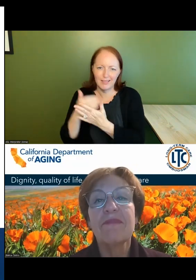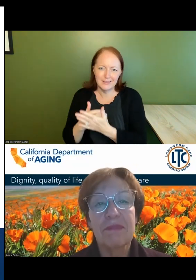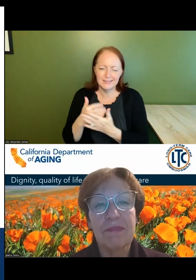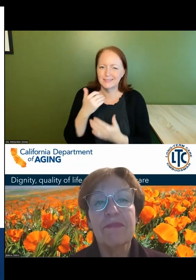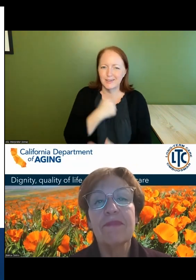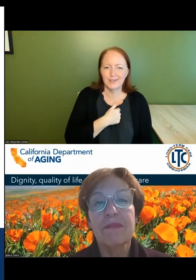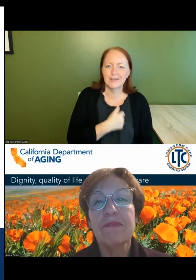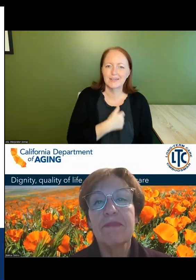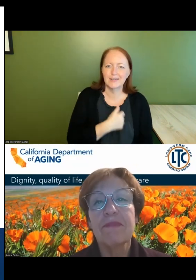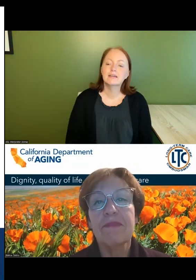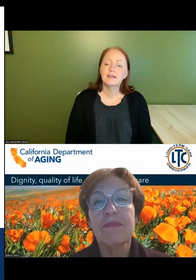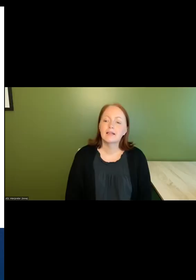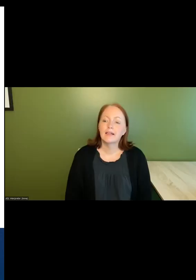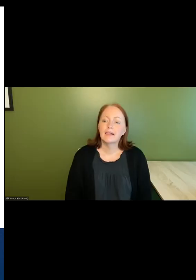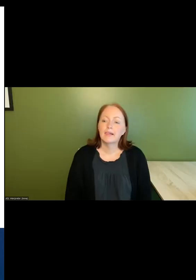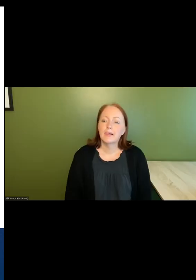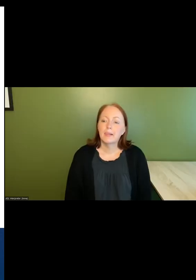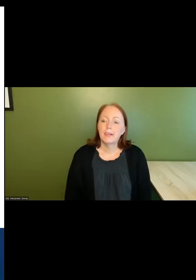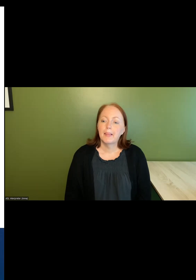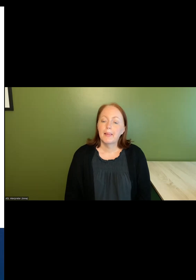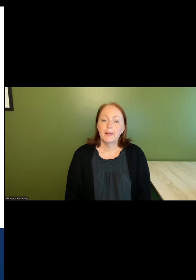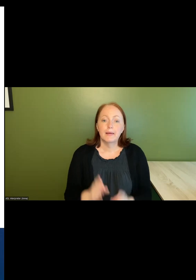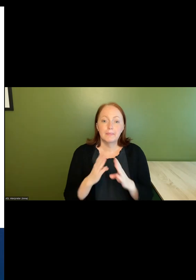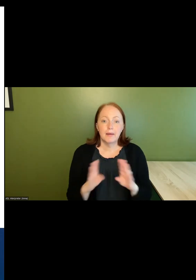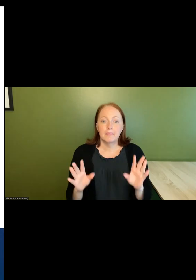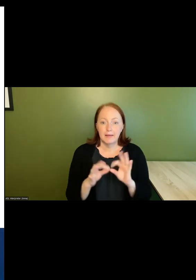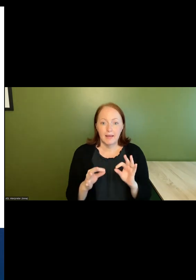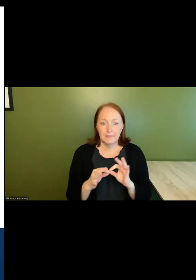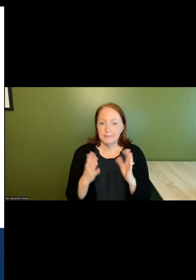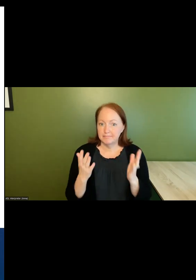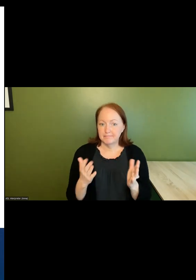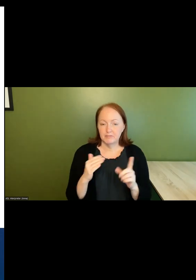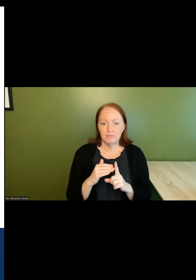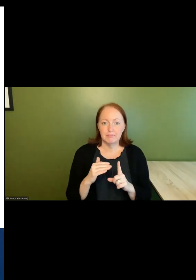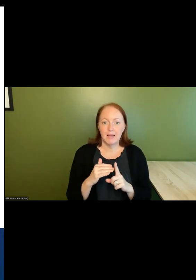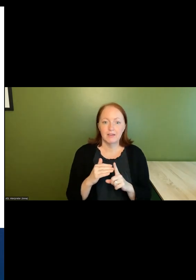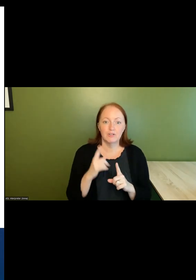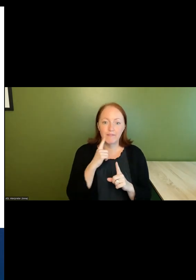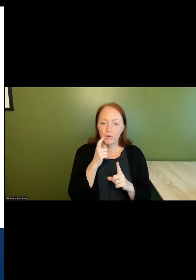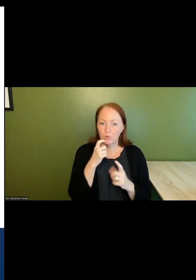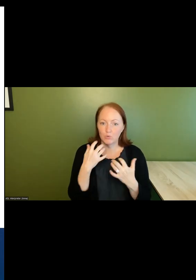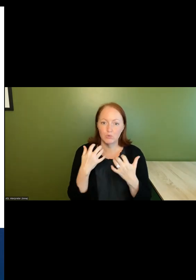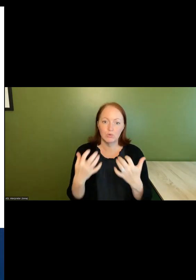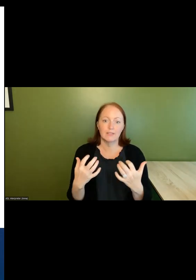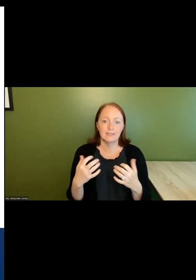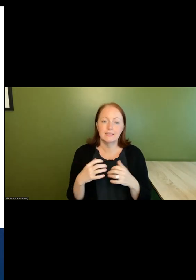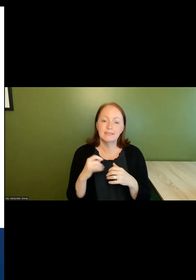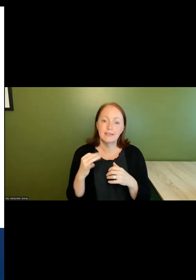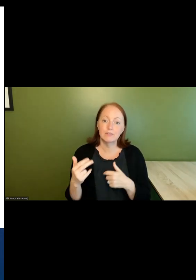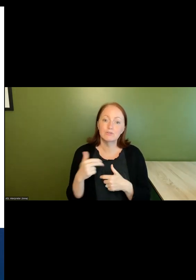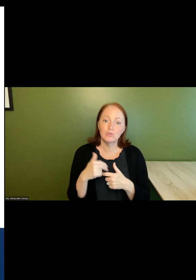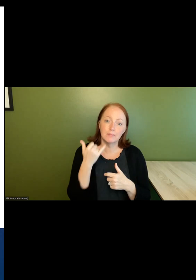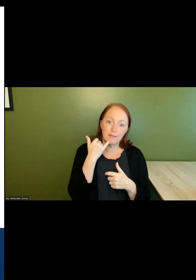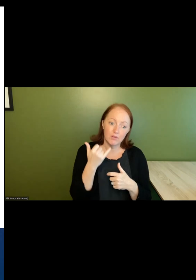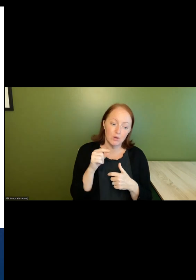earlier. Okay, let's turn to public comment. So just a reminder for attendees joining us, if you're joining us by phone,